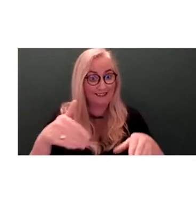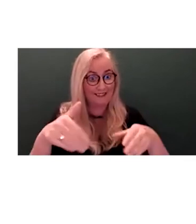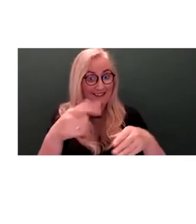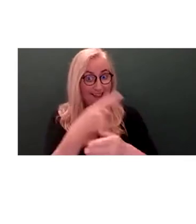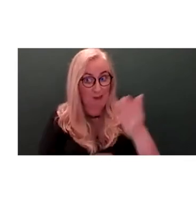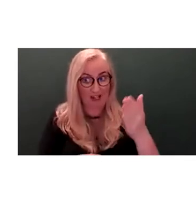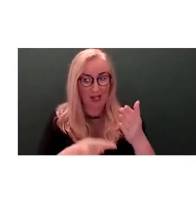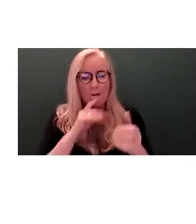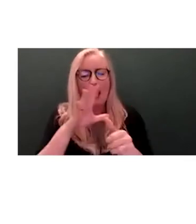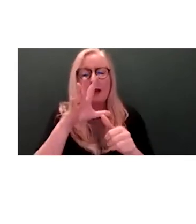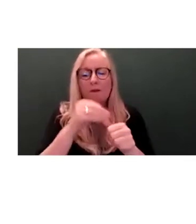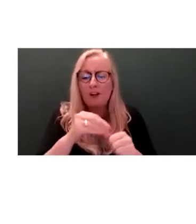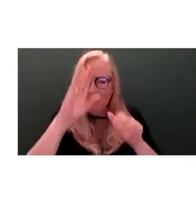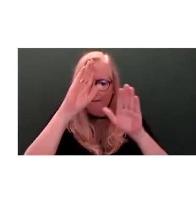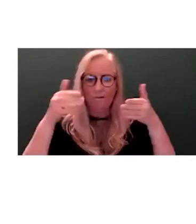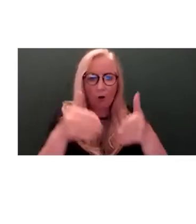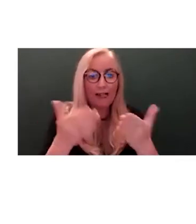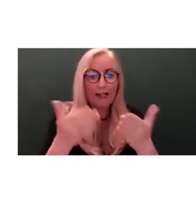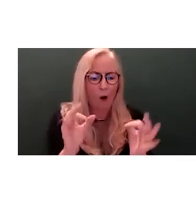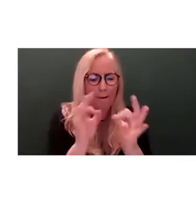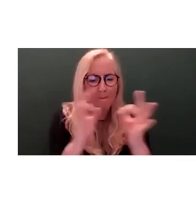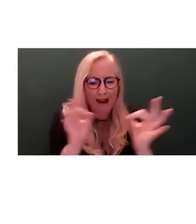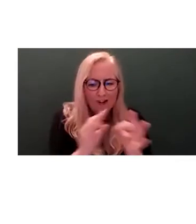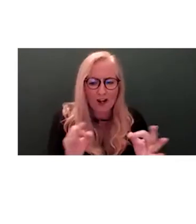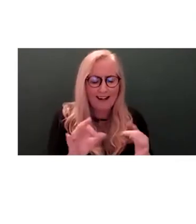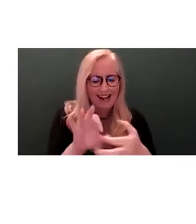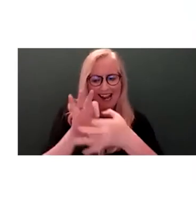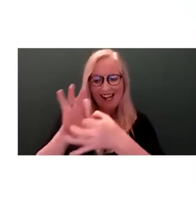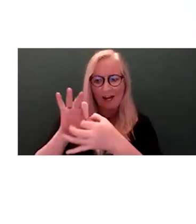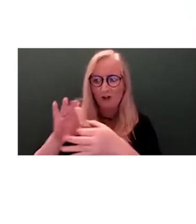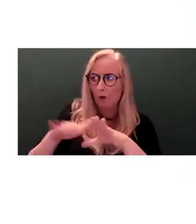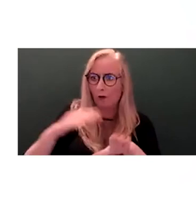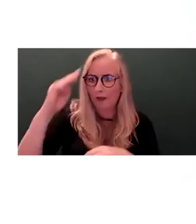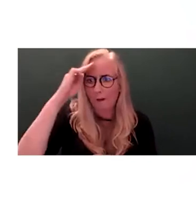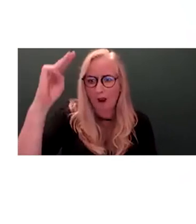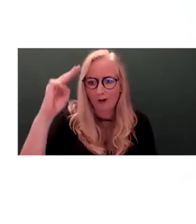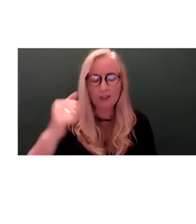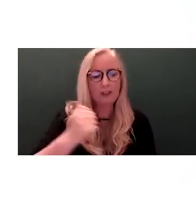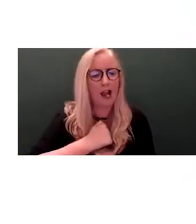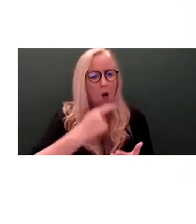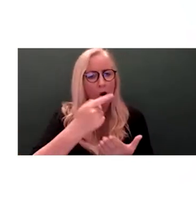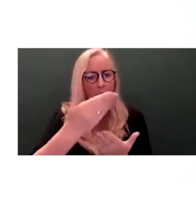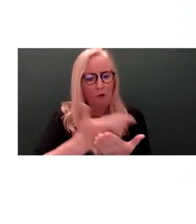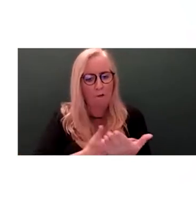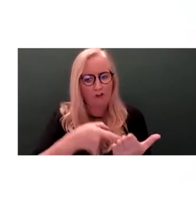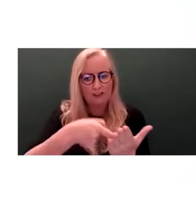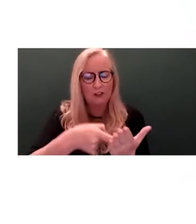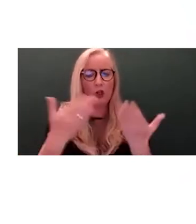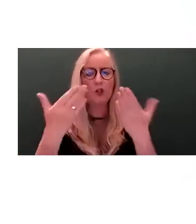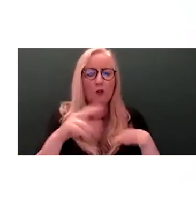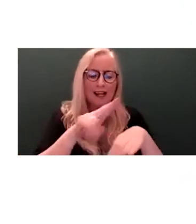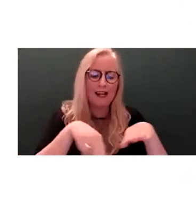with a special focus on how to better engage employers. And our report provides regional and